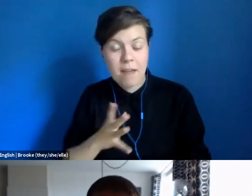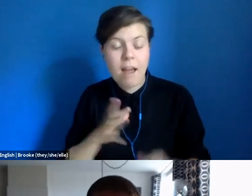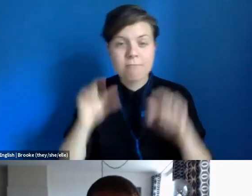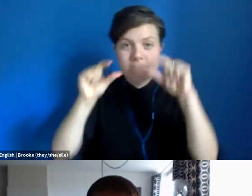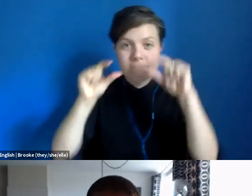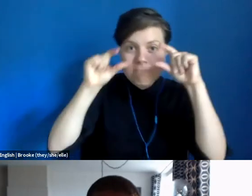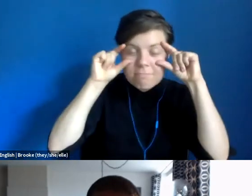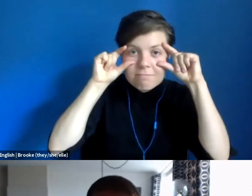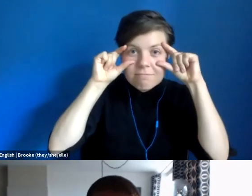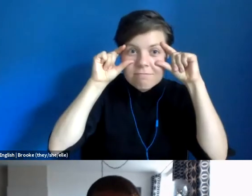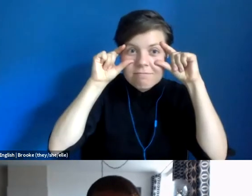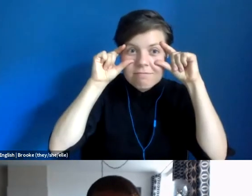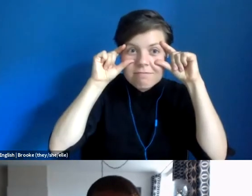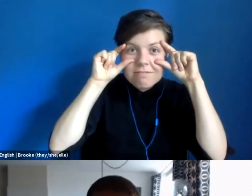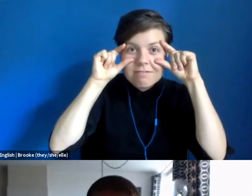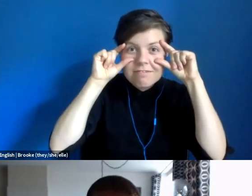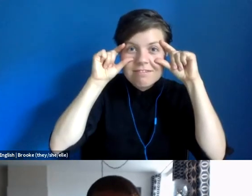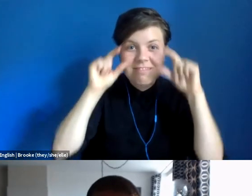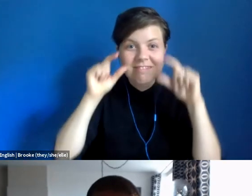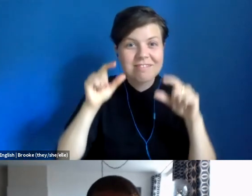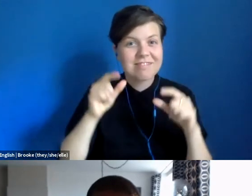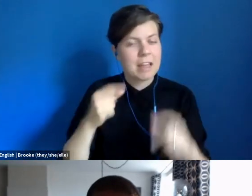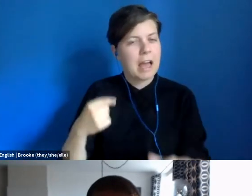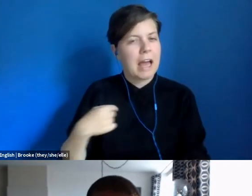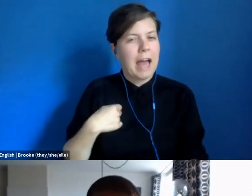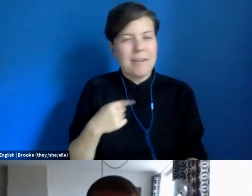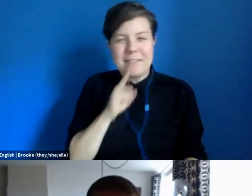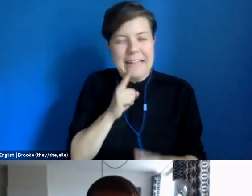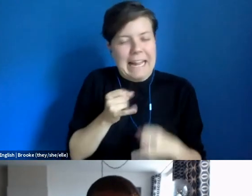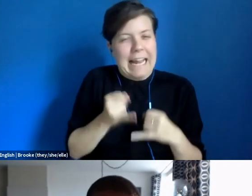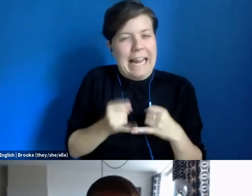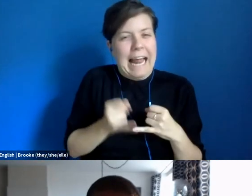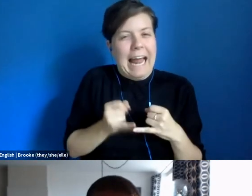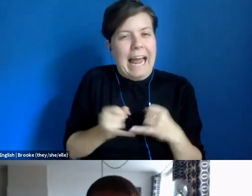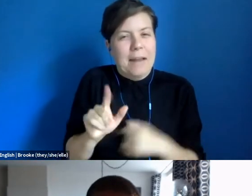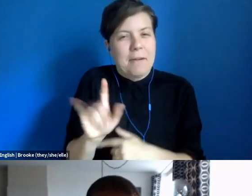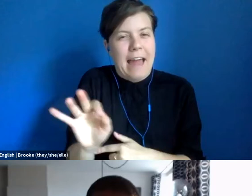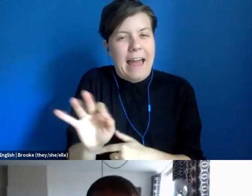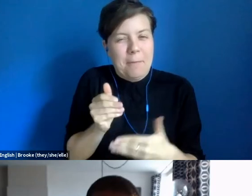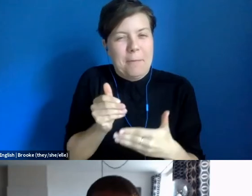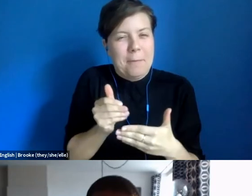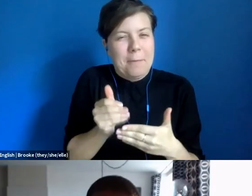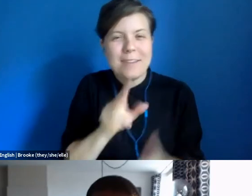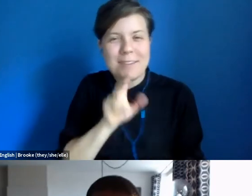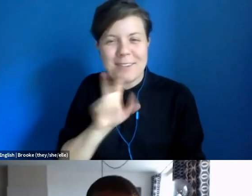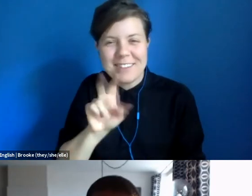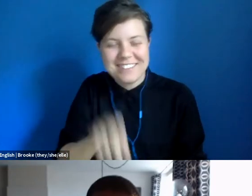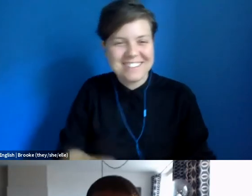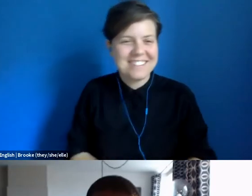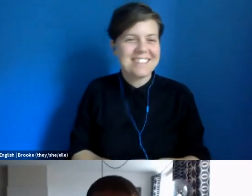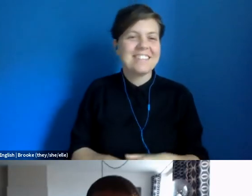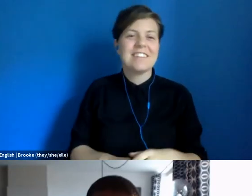the dying breaths of his 30s, wearing an Algorave t-shirt, which is a collective that kind of